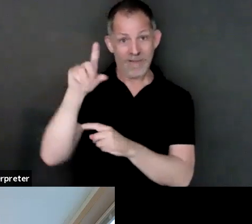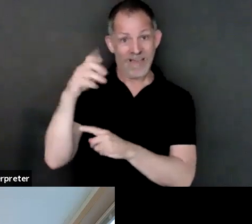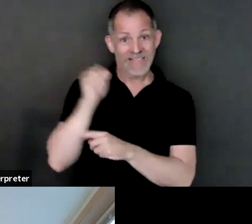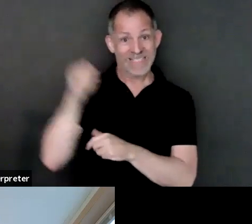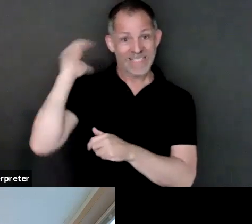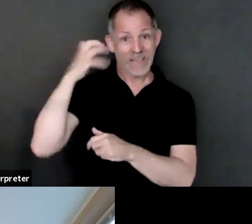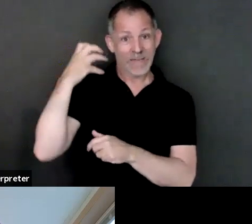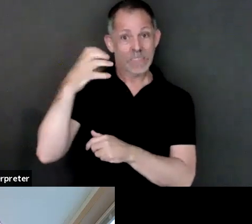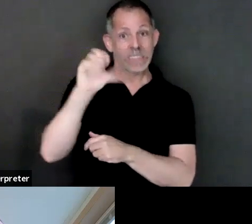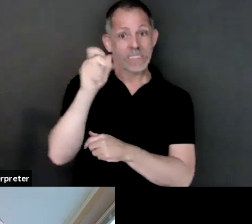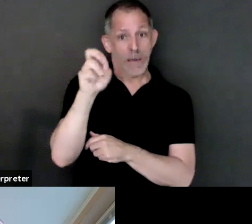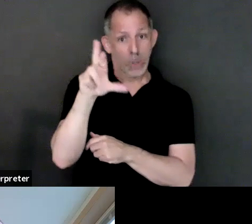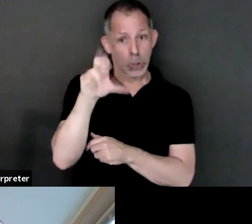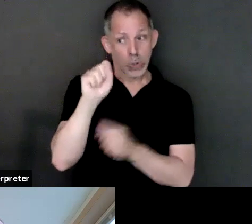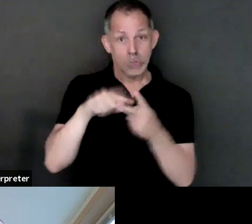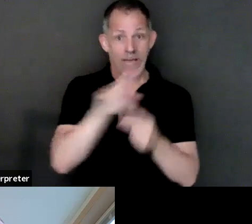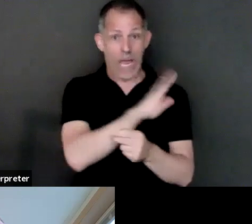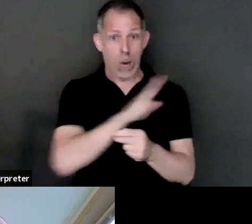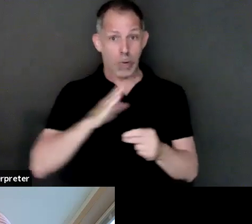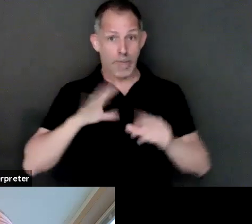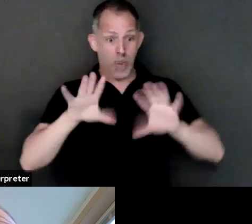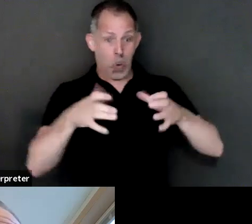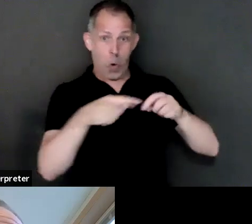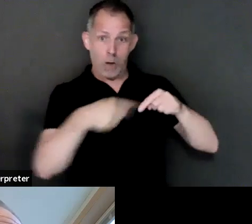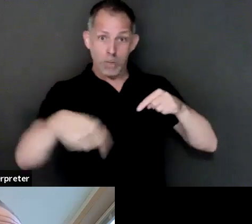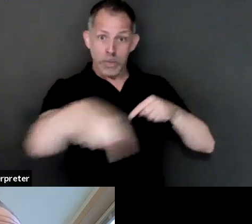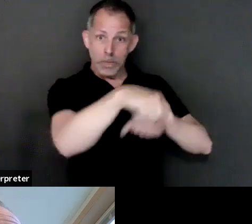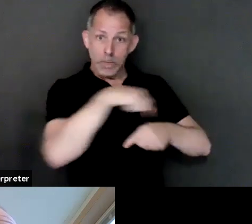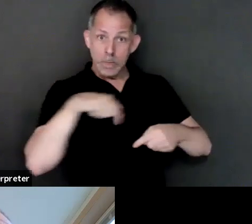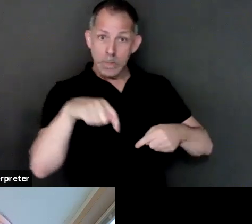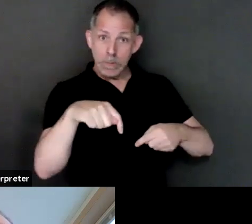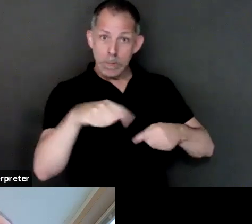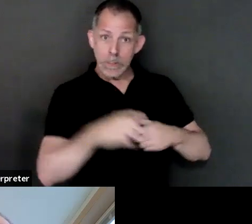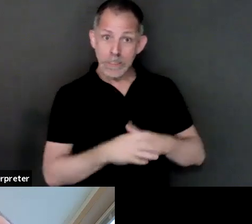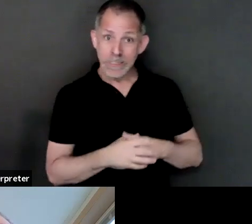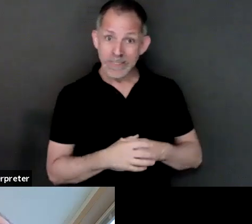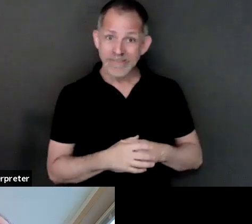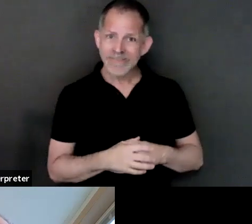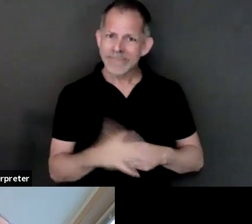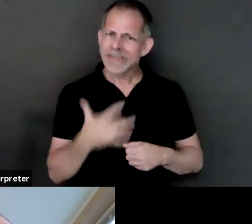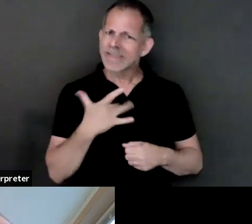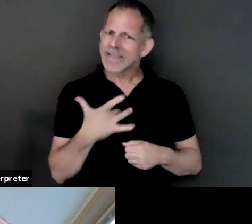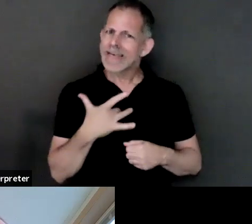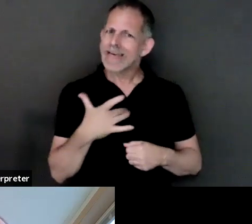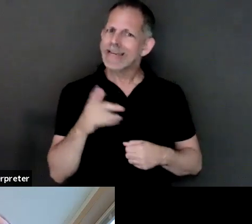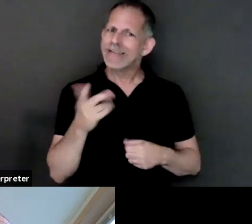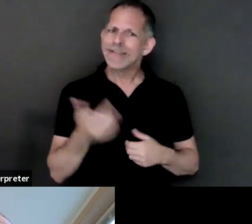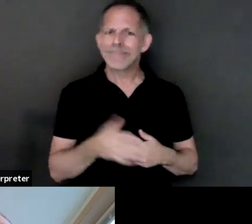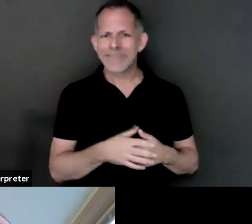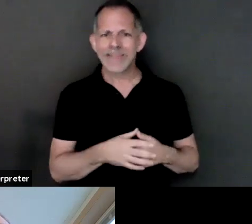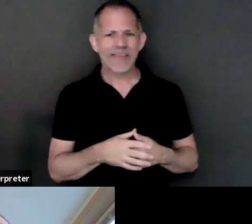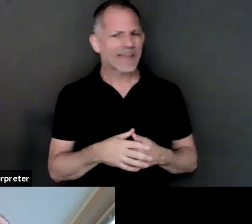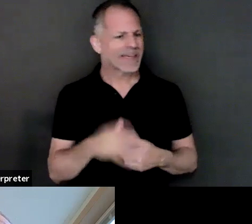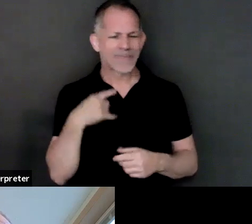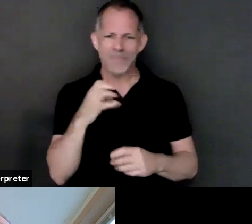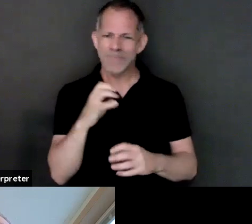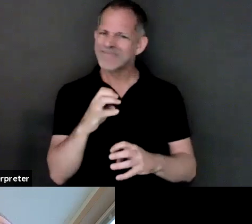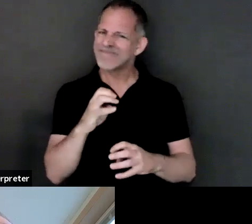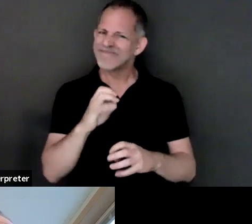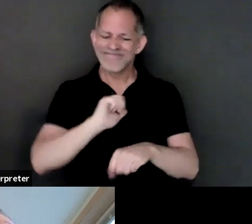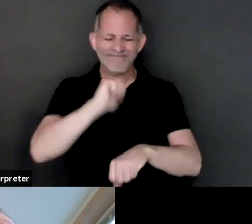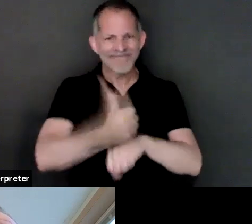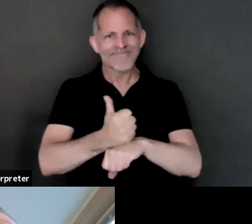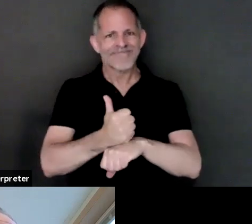time were to come, and we felt the need to do that to protect the healthcare system or for whatever other